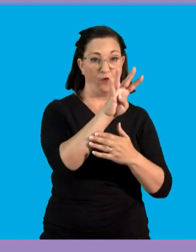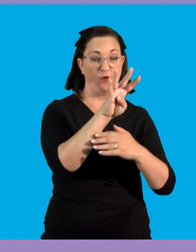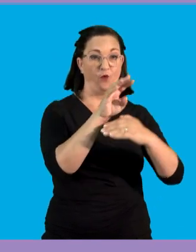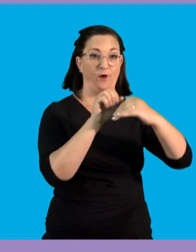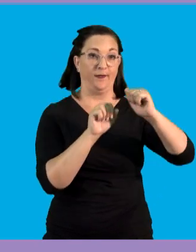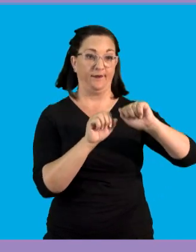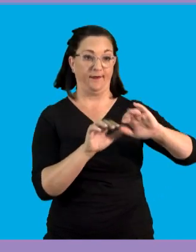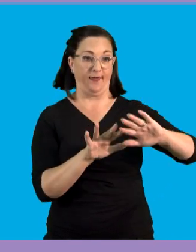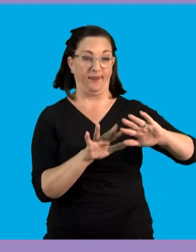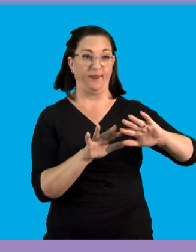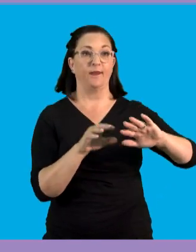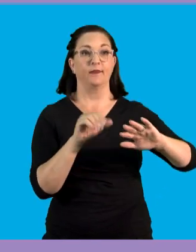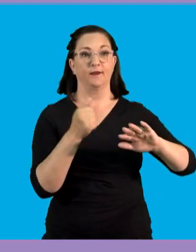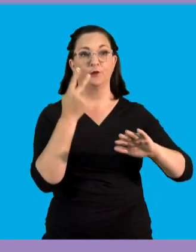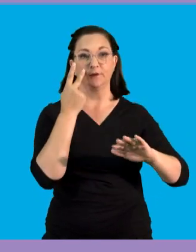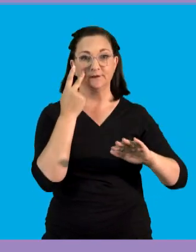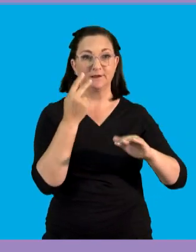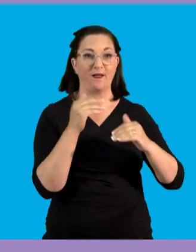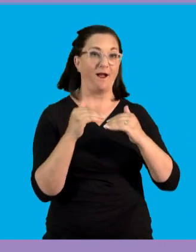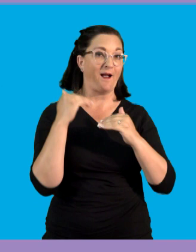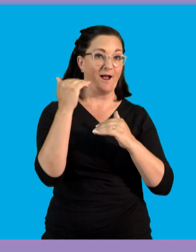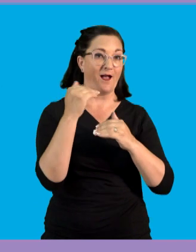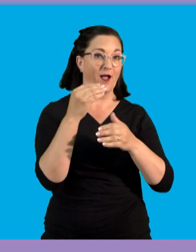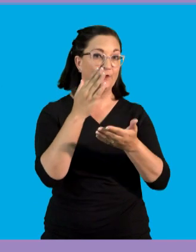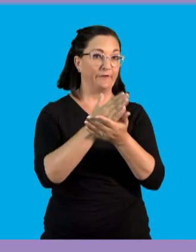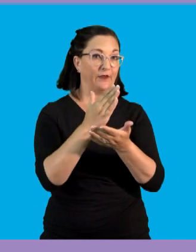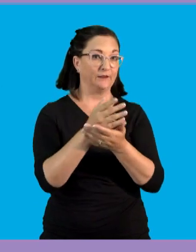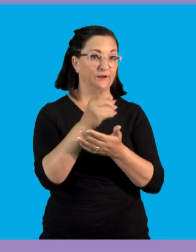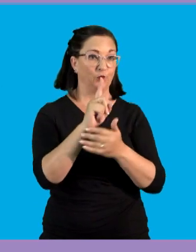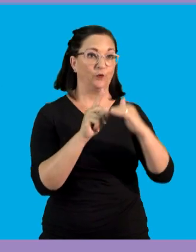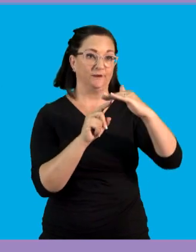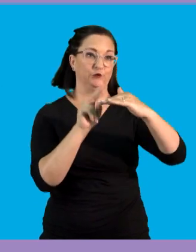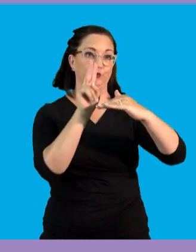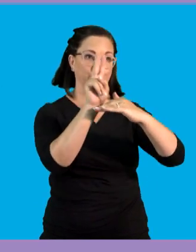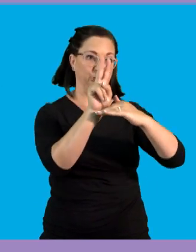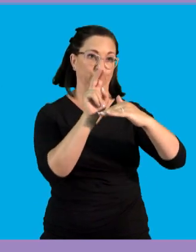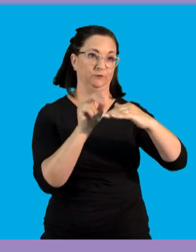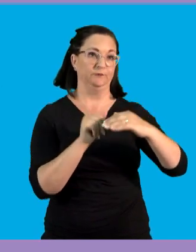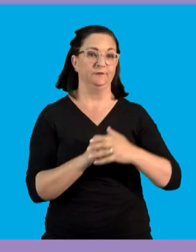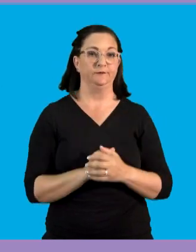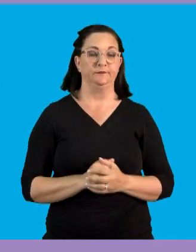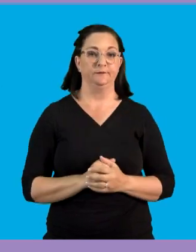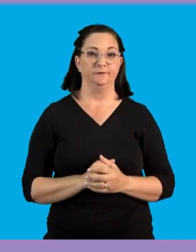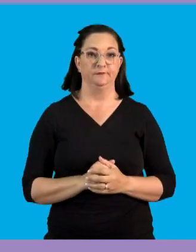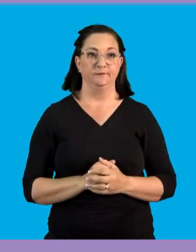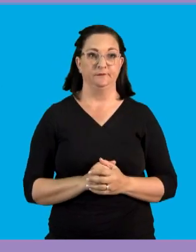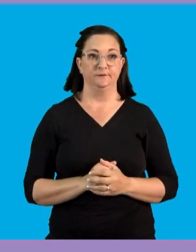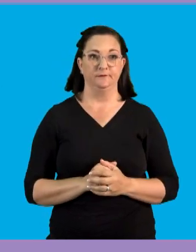the fraction. And as we've seen there, that highest common factor is 2.